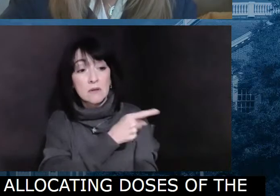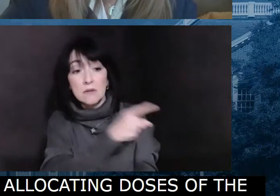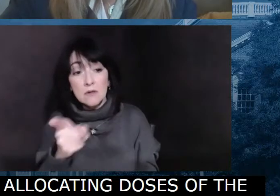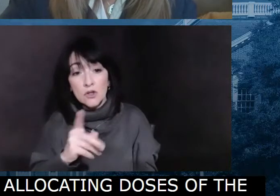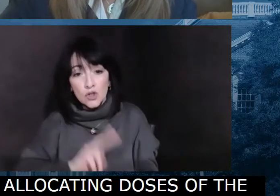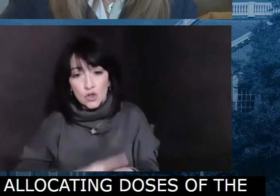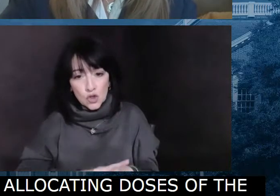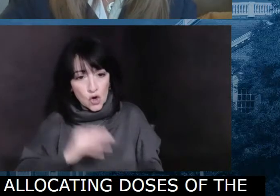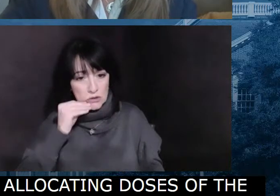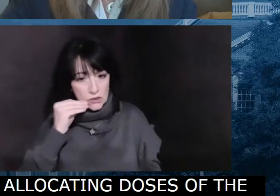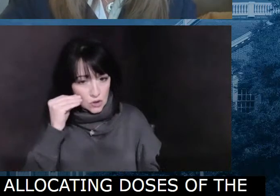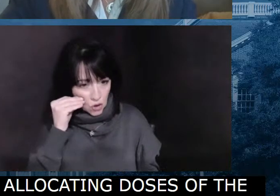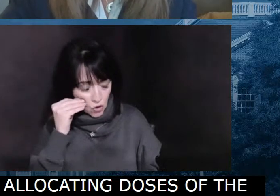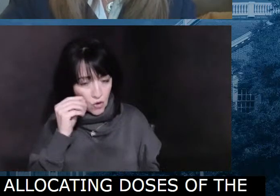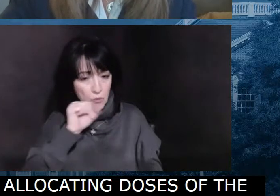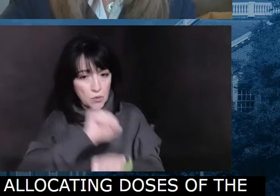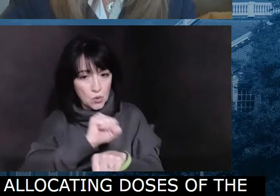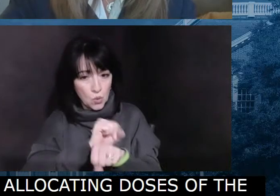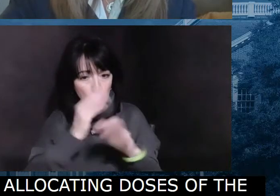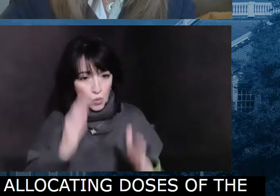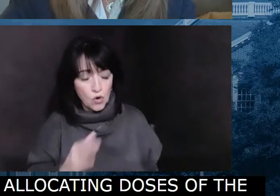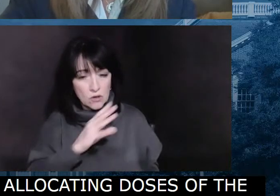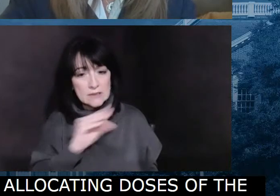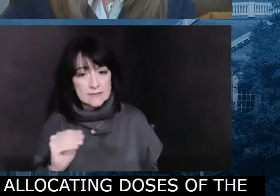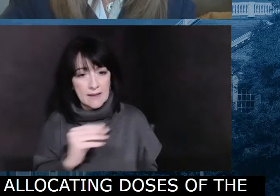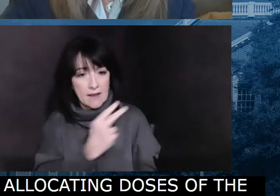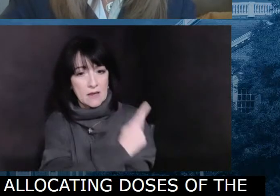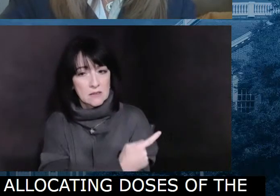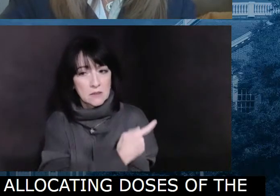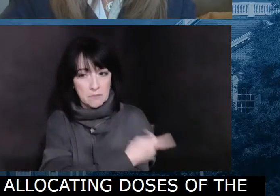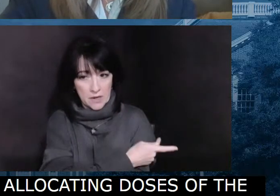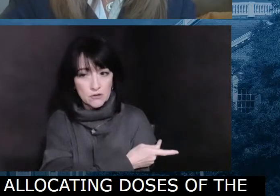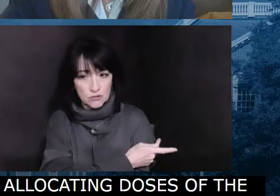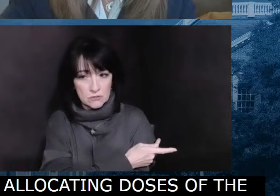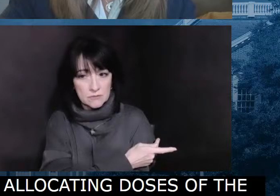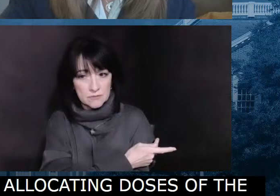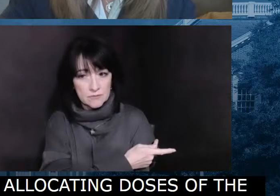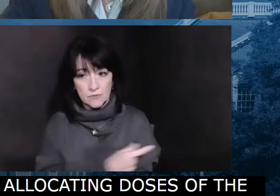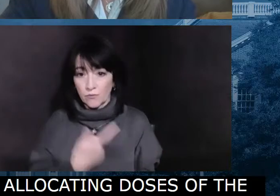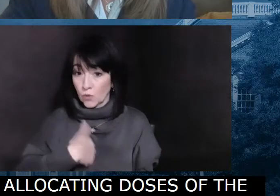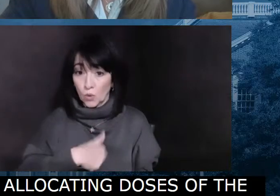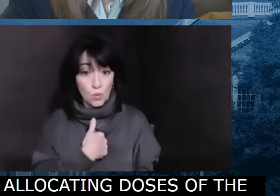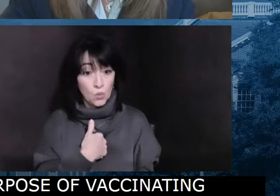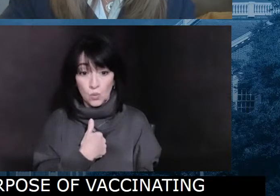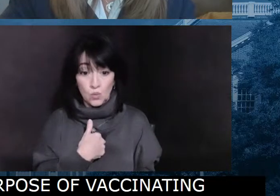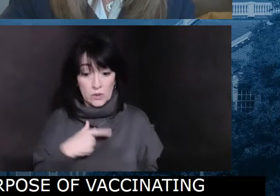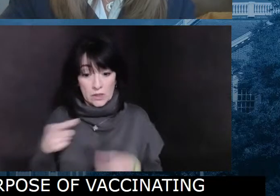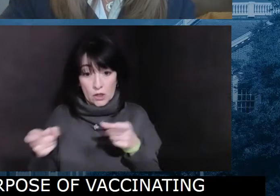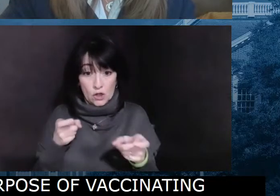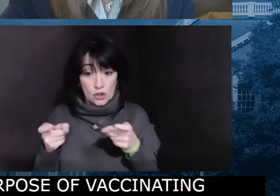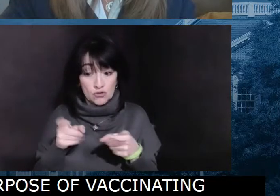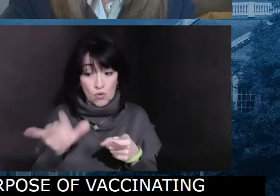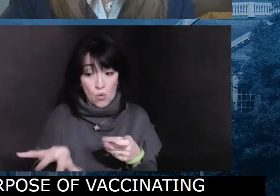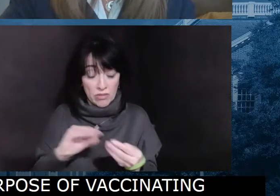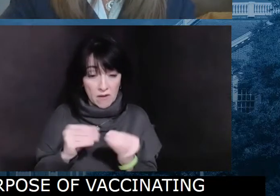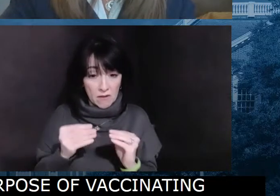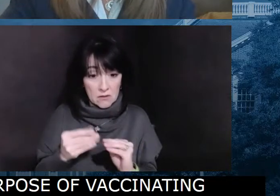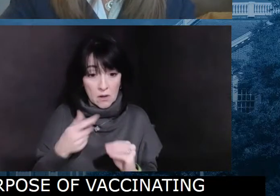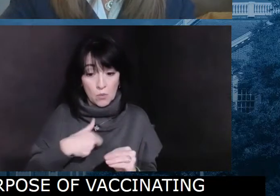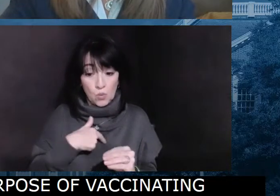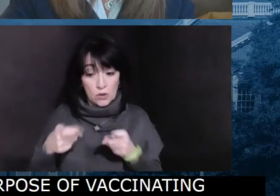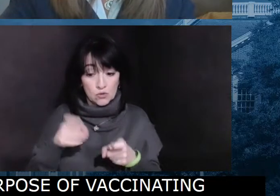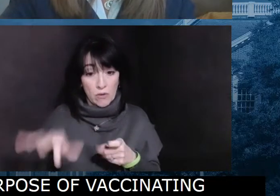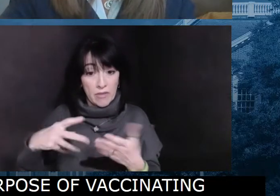workers, and patients. We have not had any control over that at all. We do